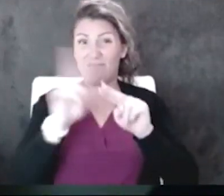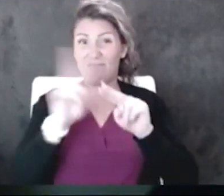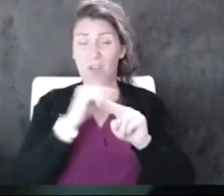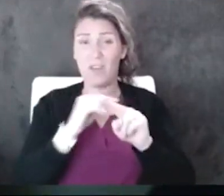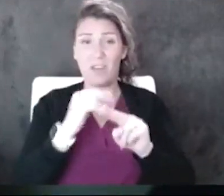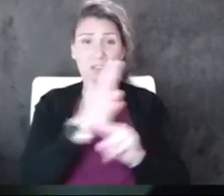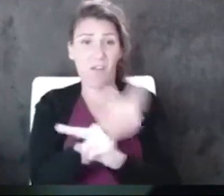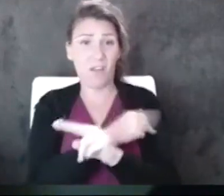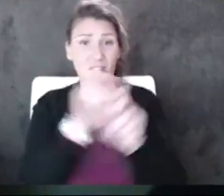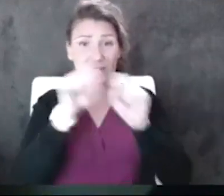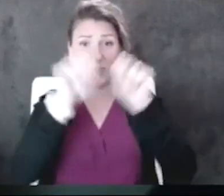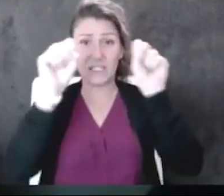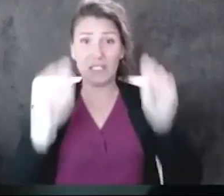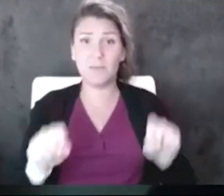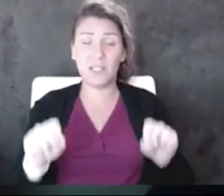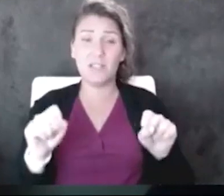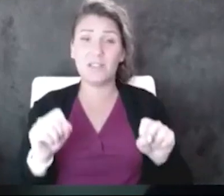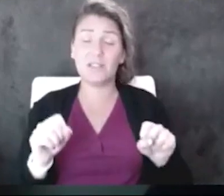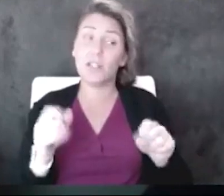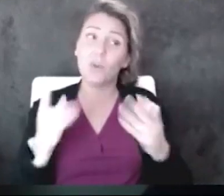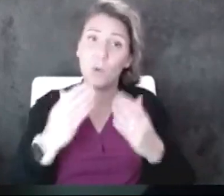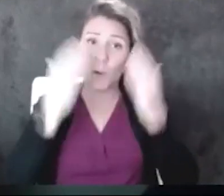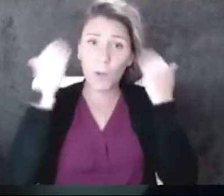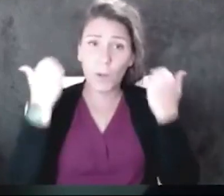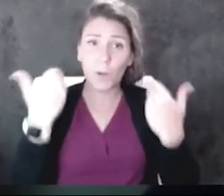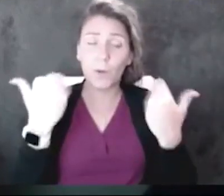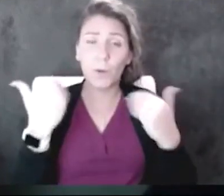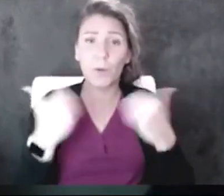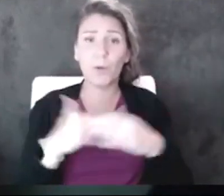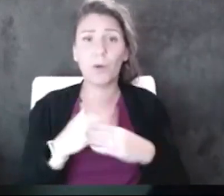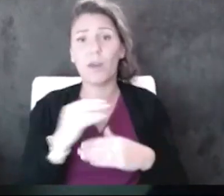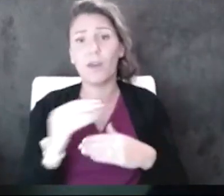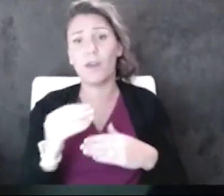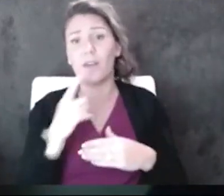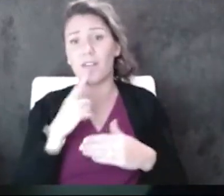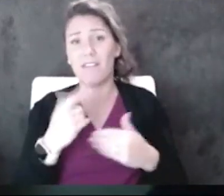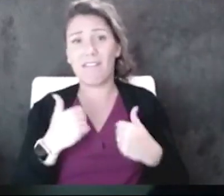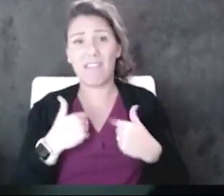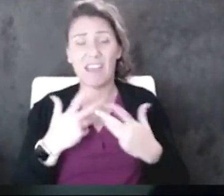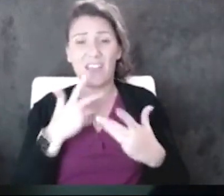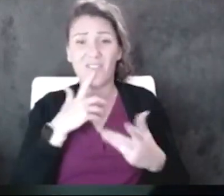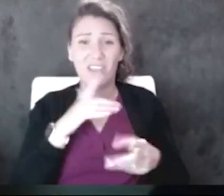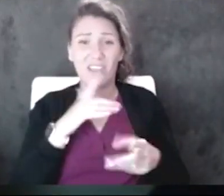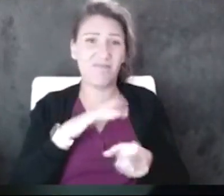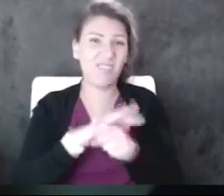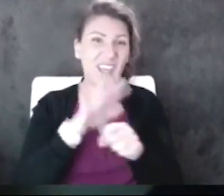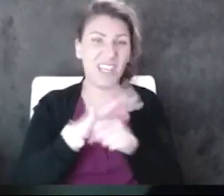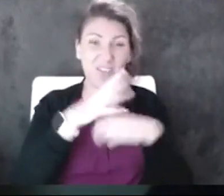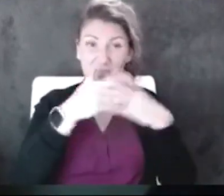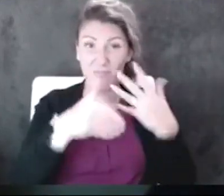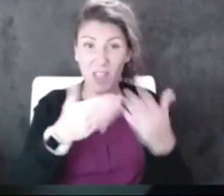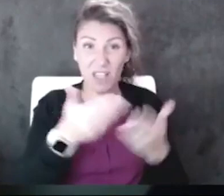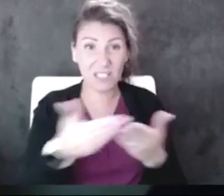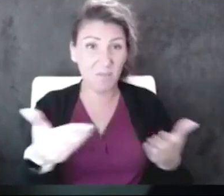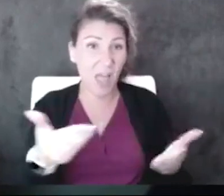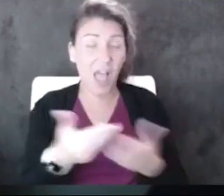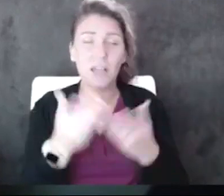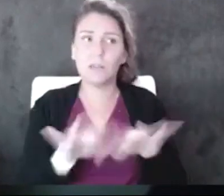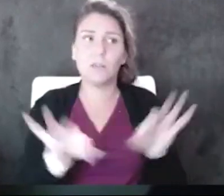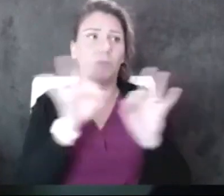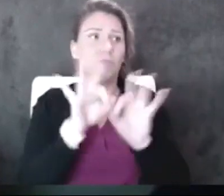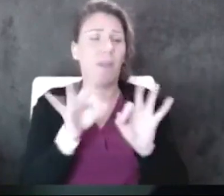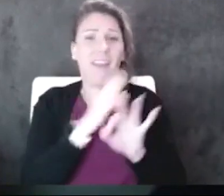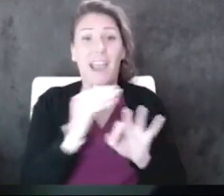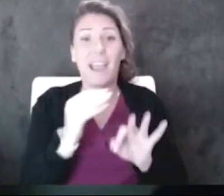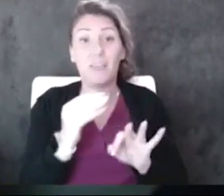are a bit overrun, having a robust and available blood supply is critical, and we don't have that right now.